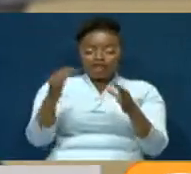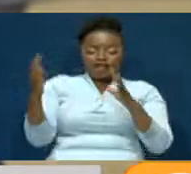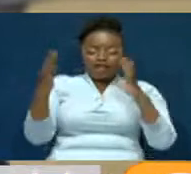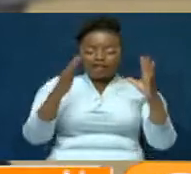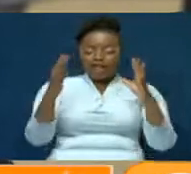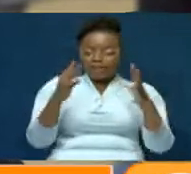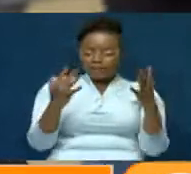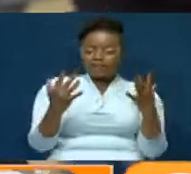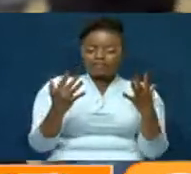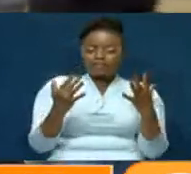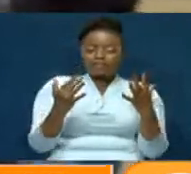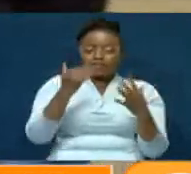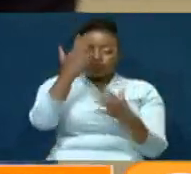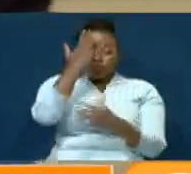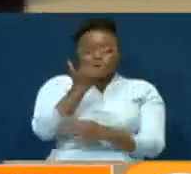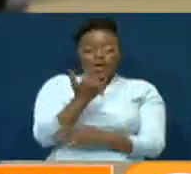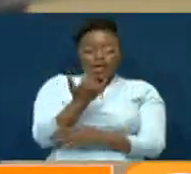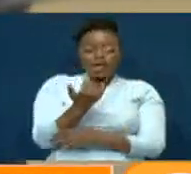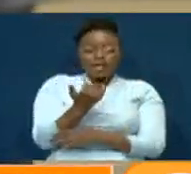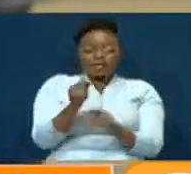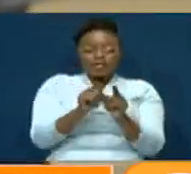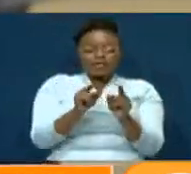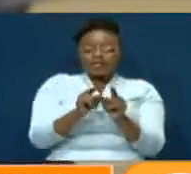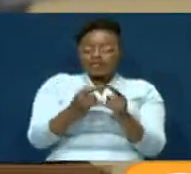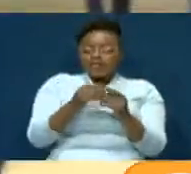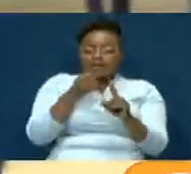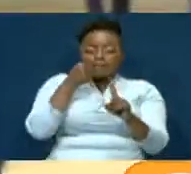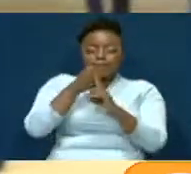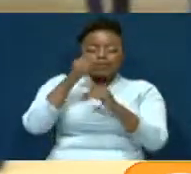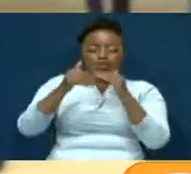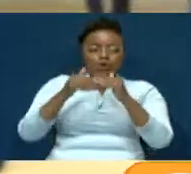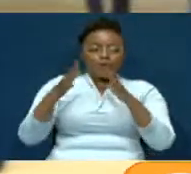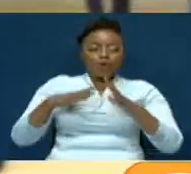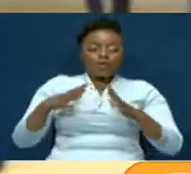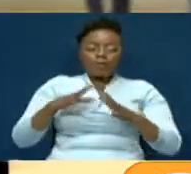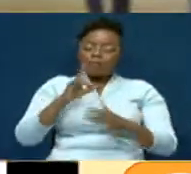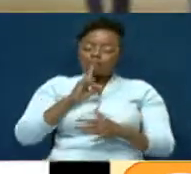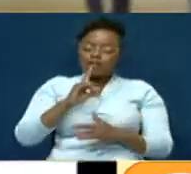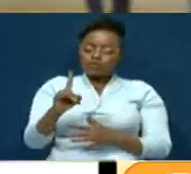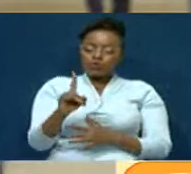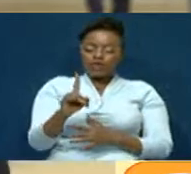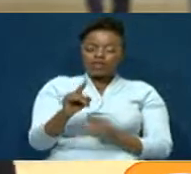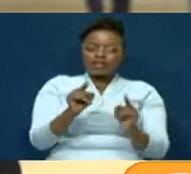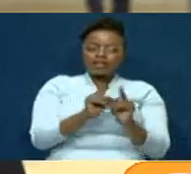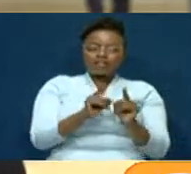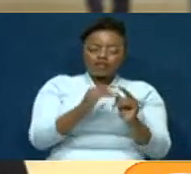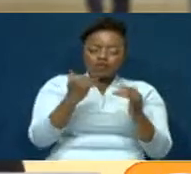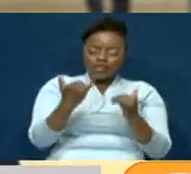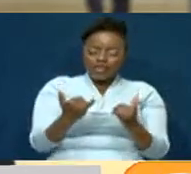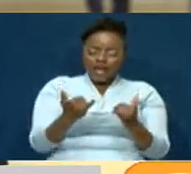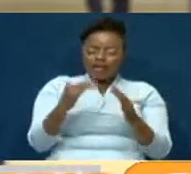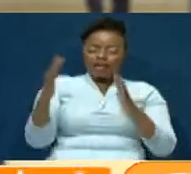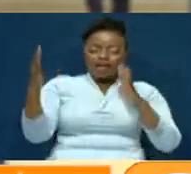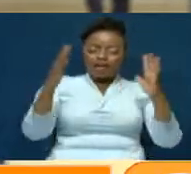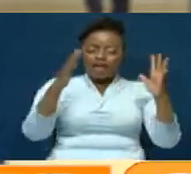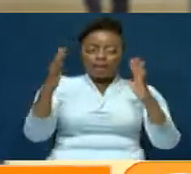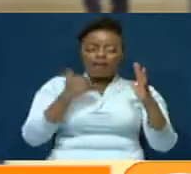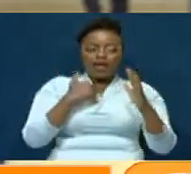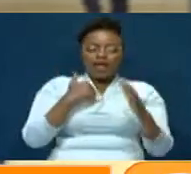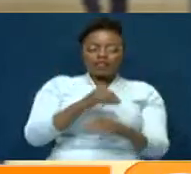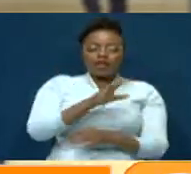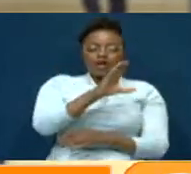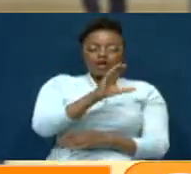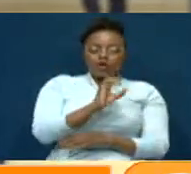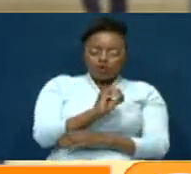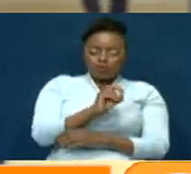general, because you know it's literally impacting everyone. Very certain that with the caliber of young climate activists that we have,